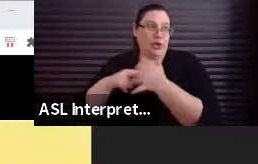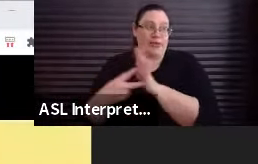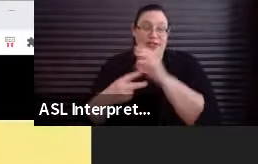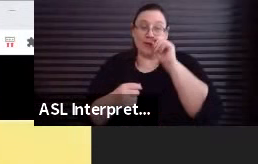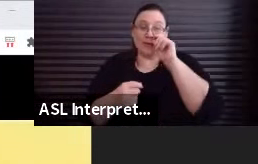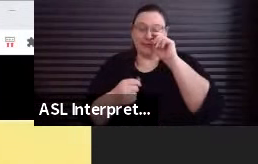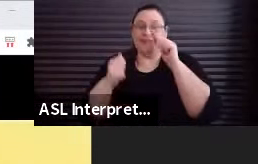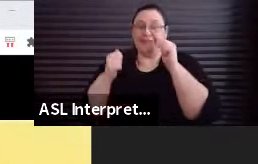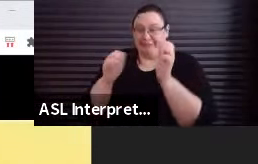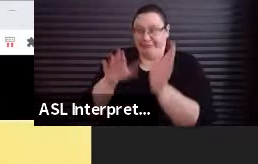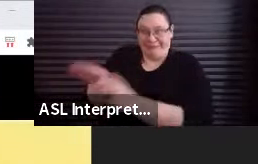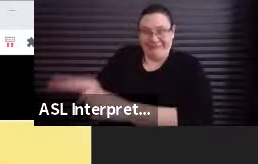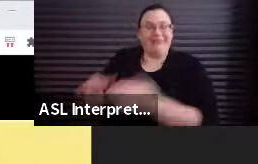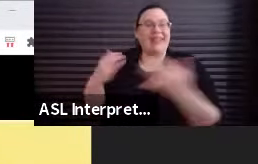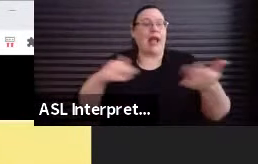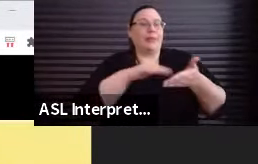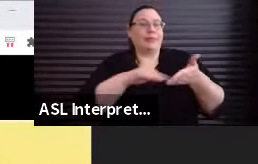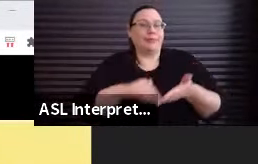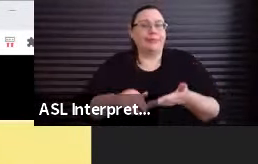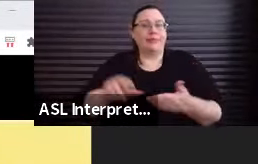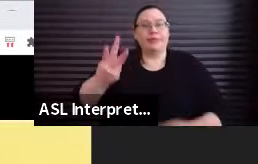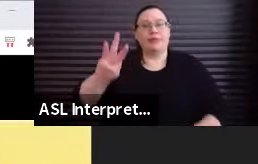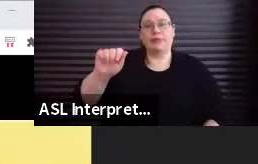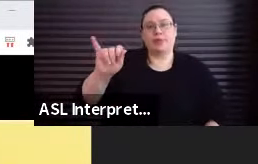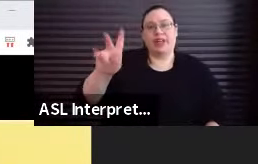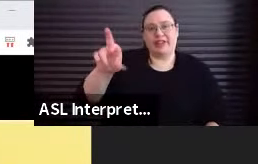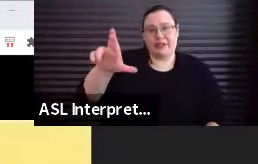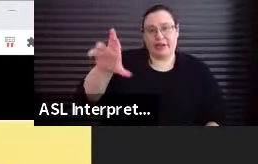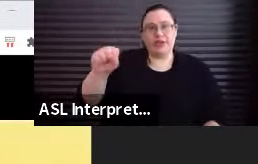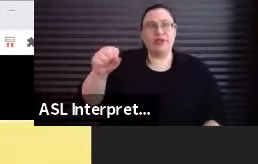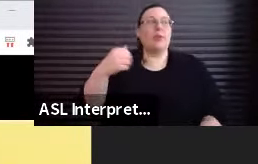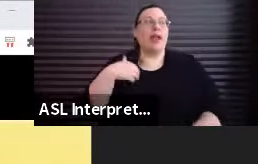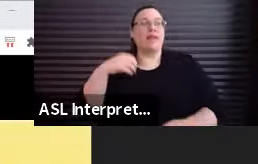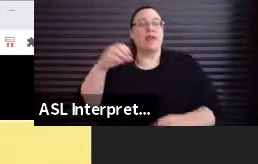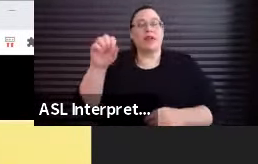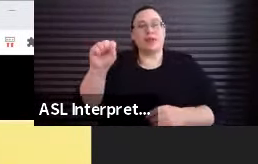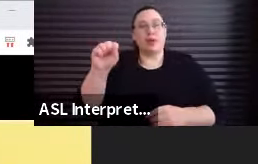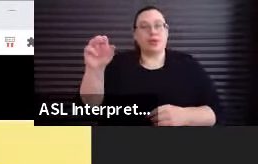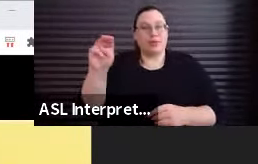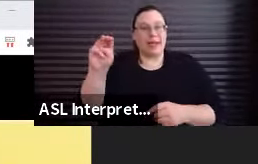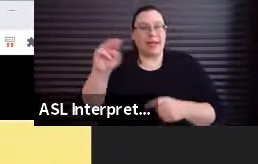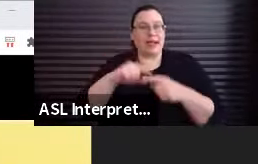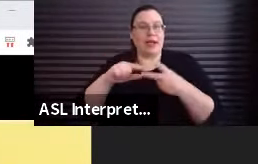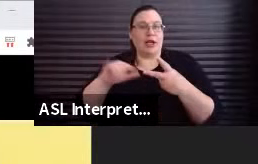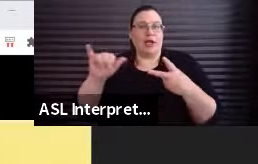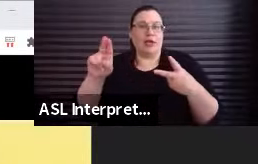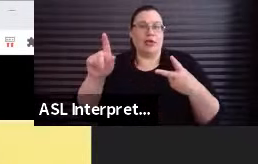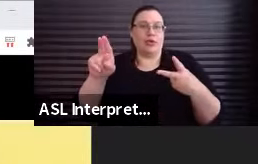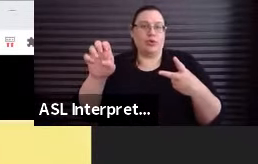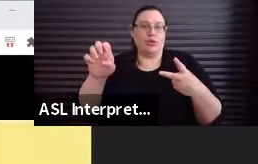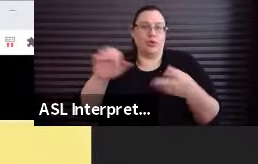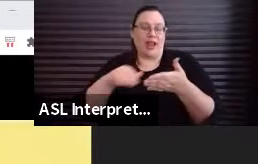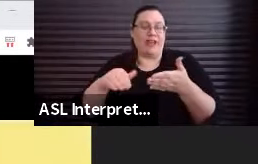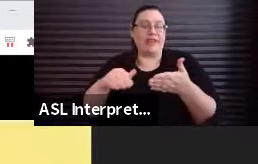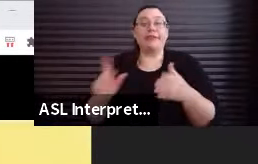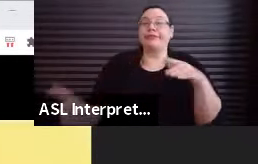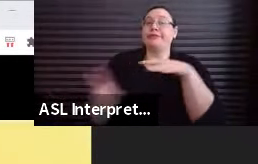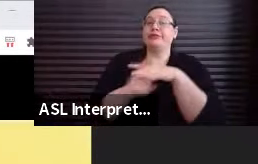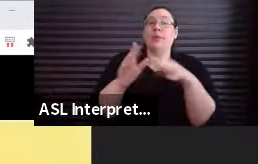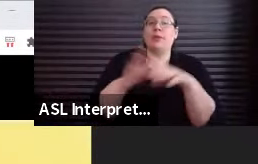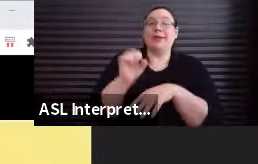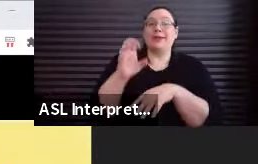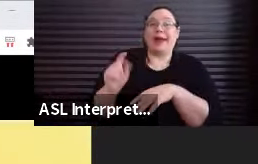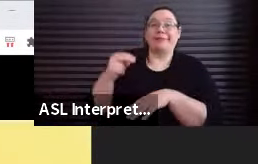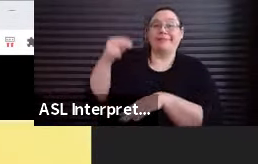into some of our waivers. We have the social media and YouTube waiver. This is when you come to set and they let you know they're using